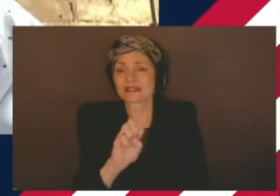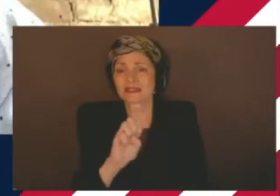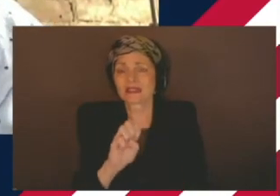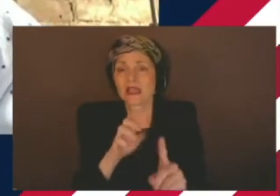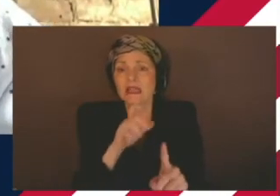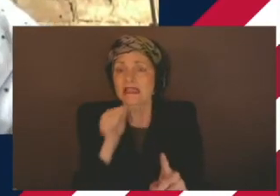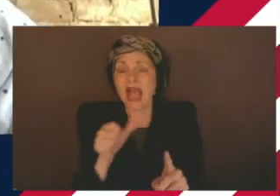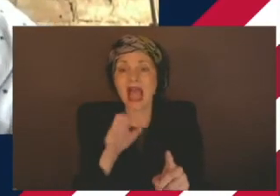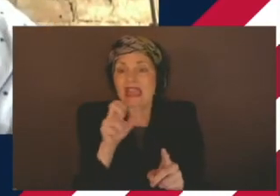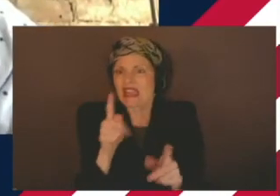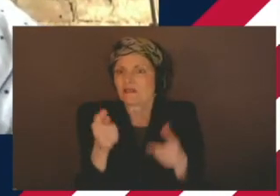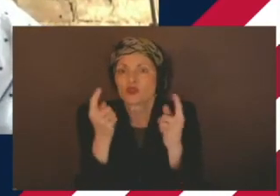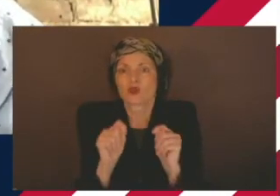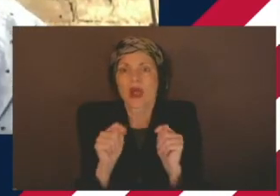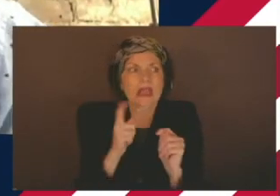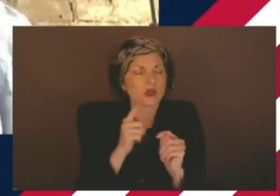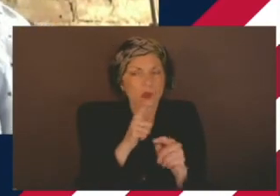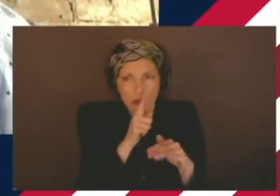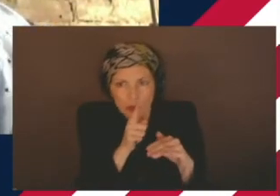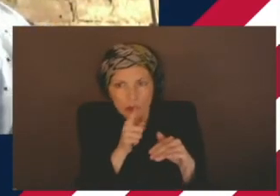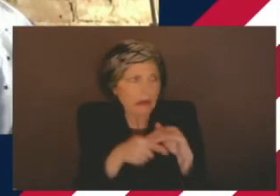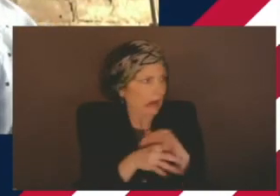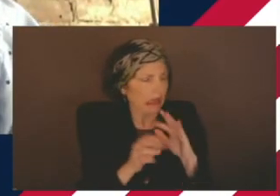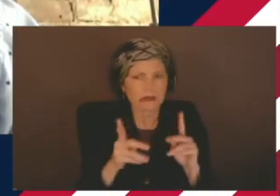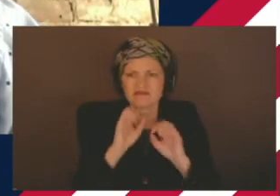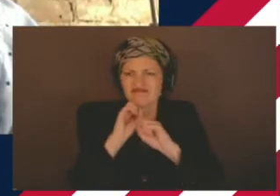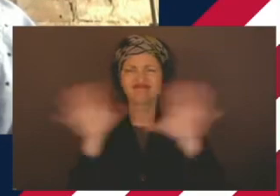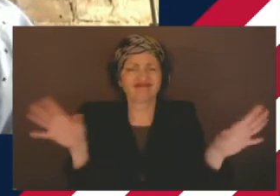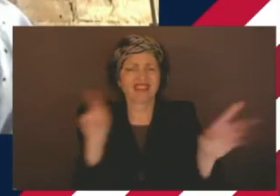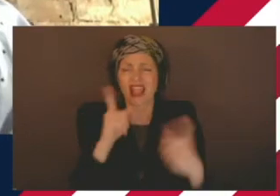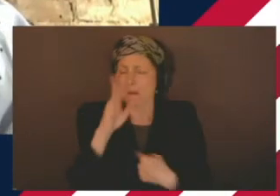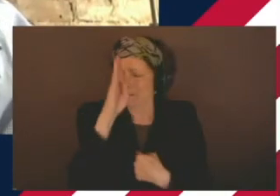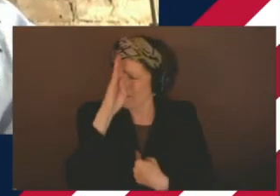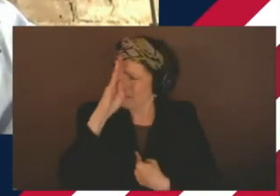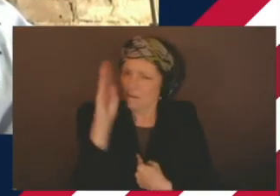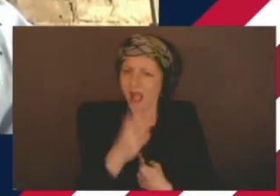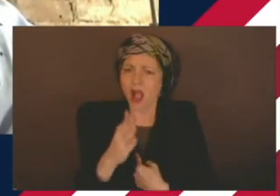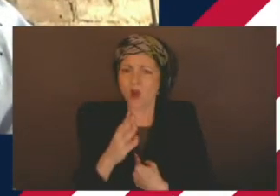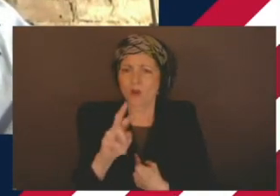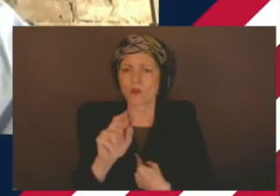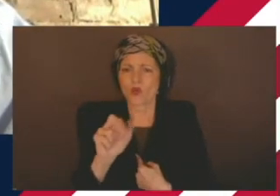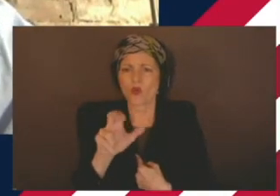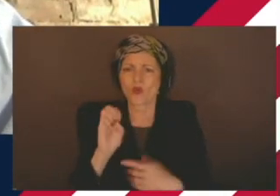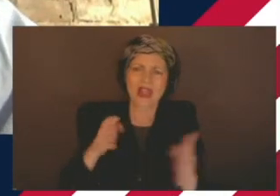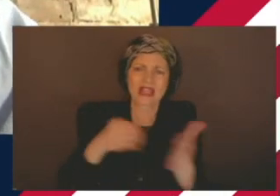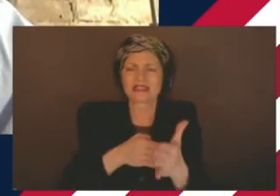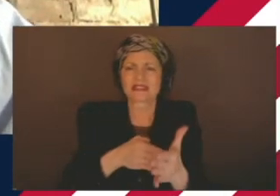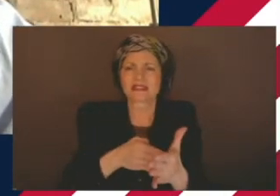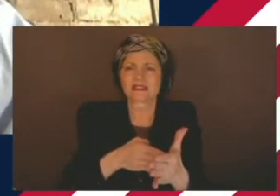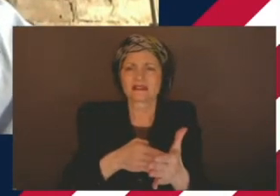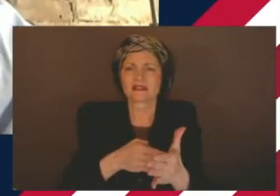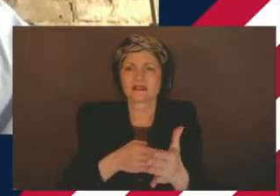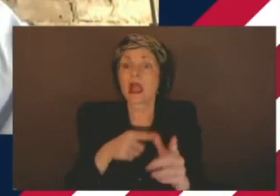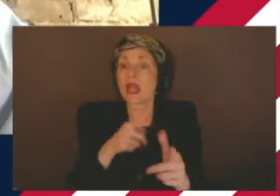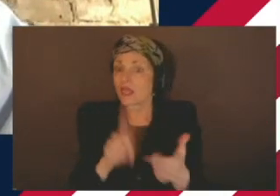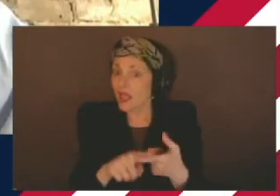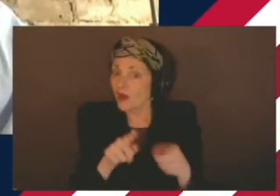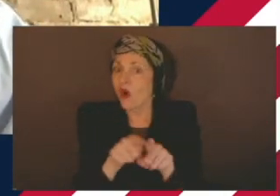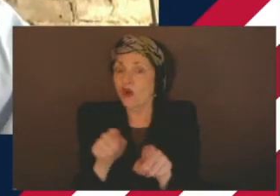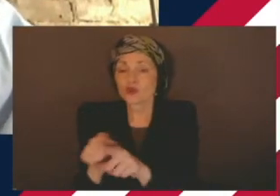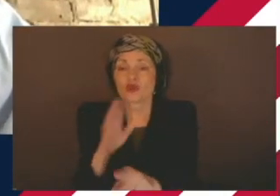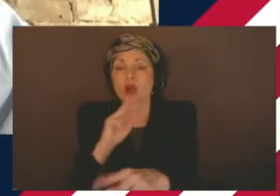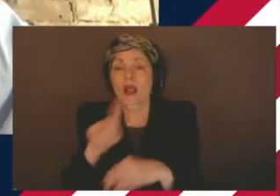people up deliberately. And then you have what you spoke about, the enablers, those who are